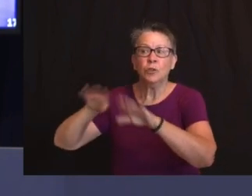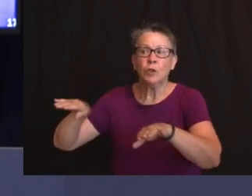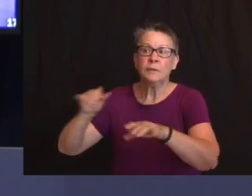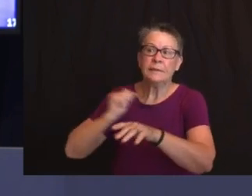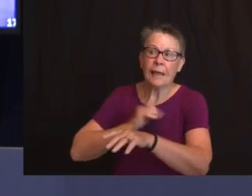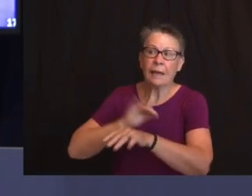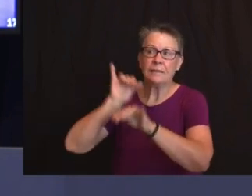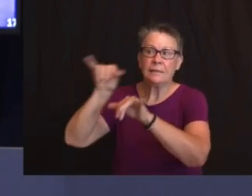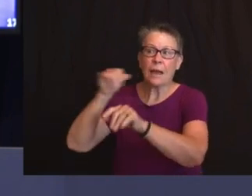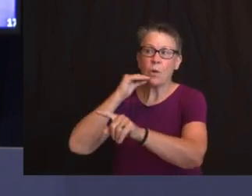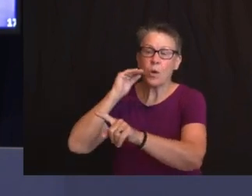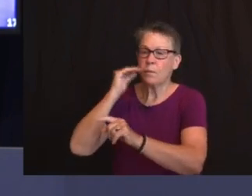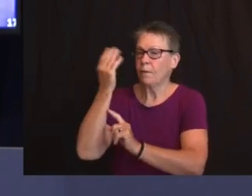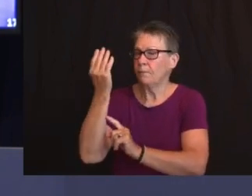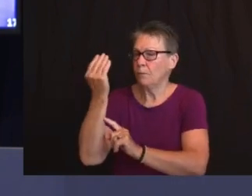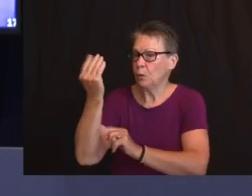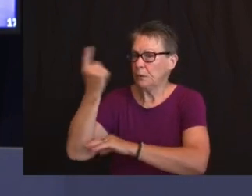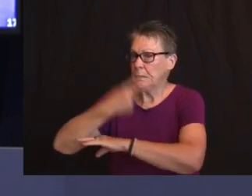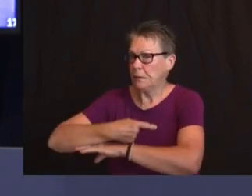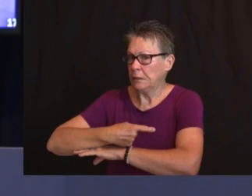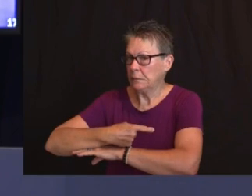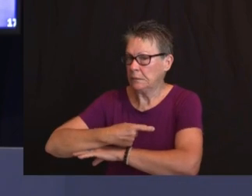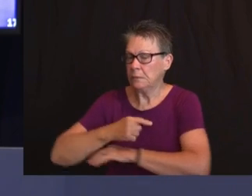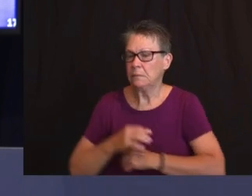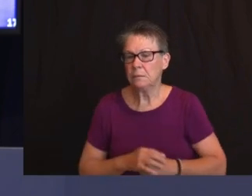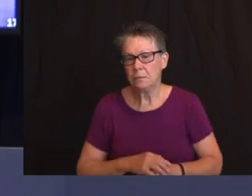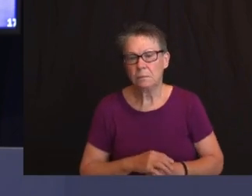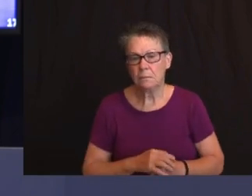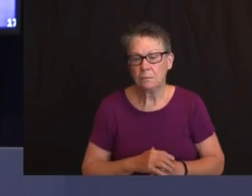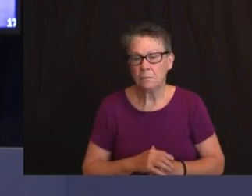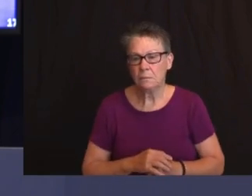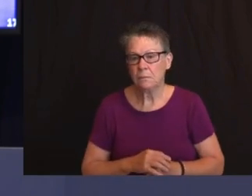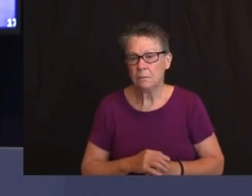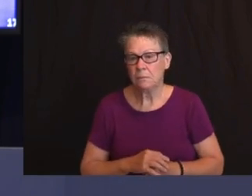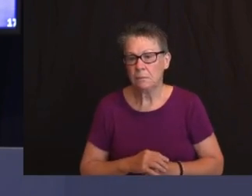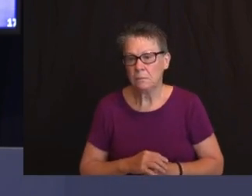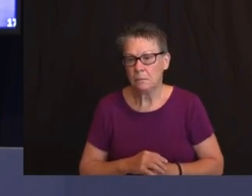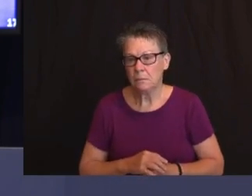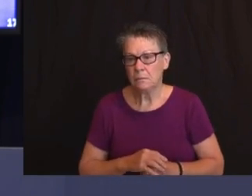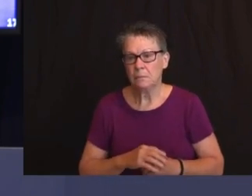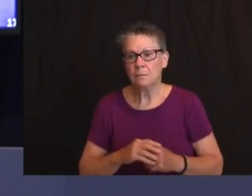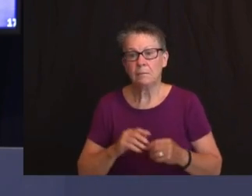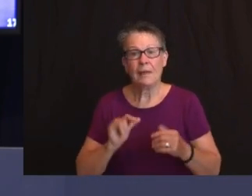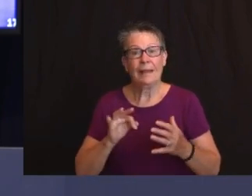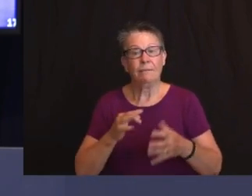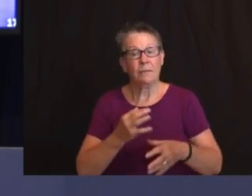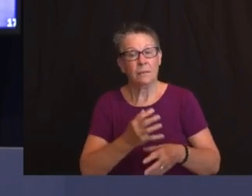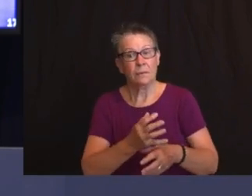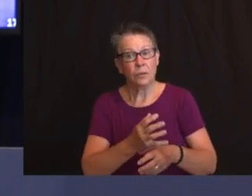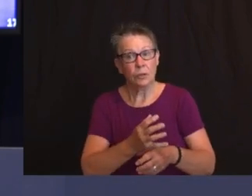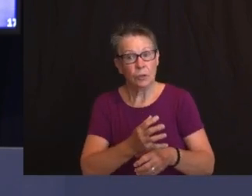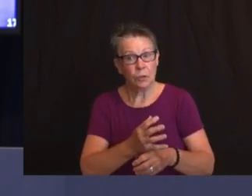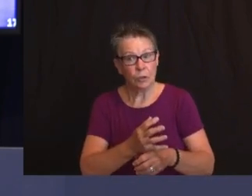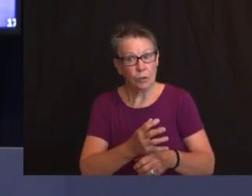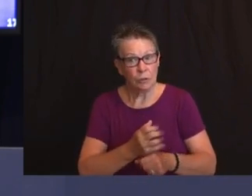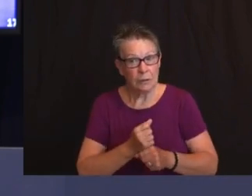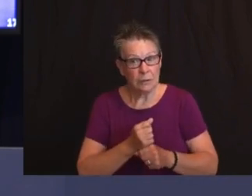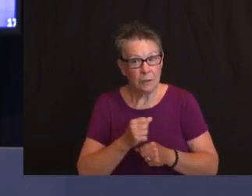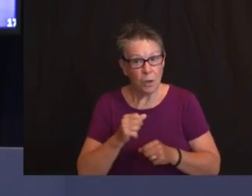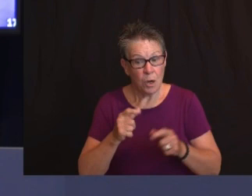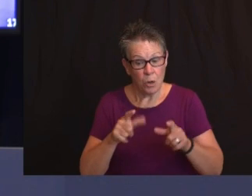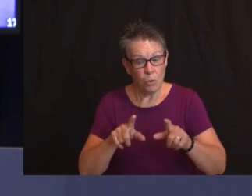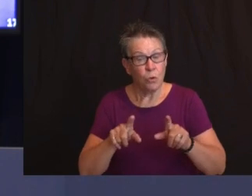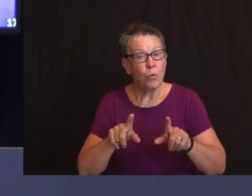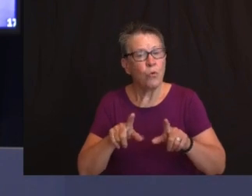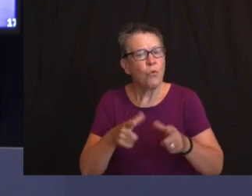is asymptomatic should be additionally referred for confirmatory testing by a PCR test within 2 days of the initial